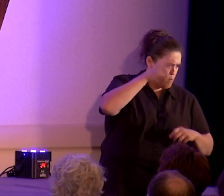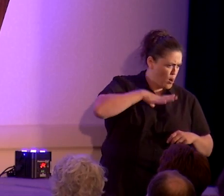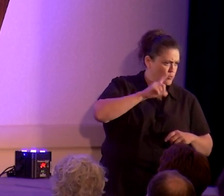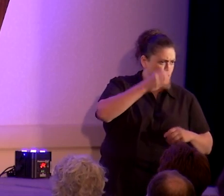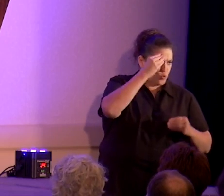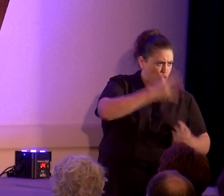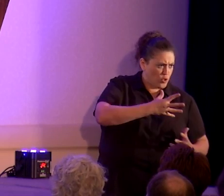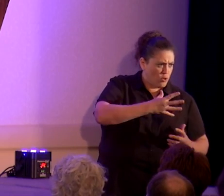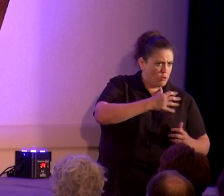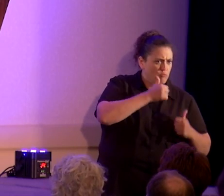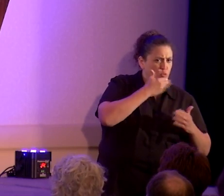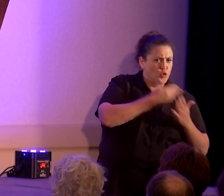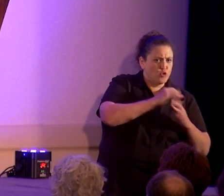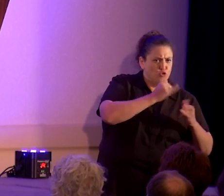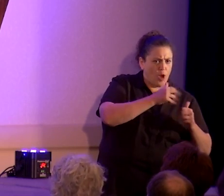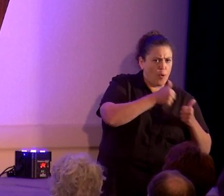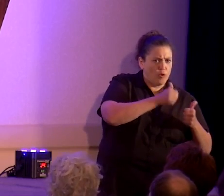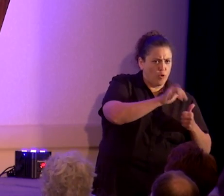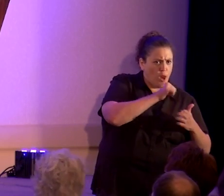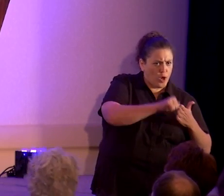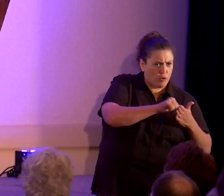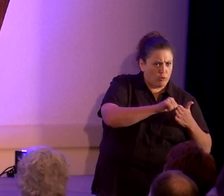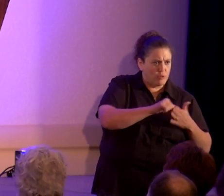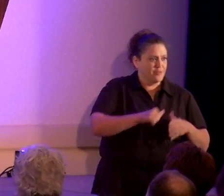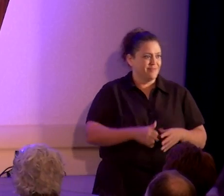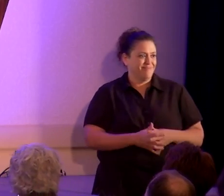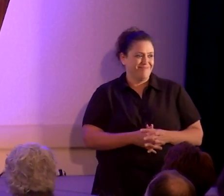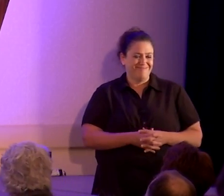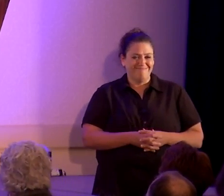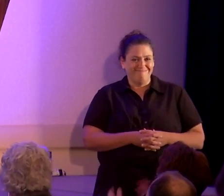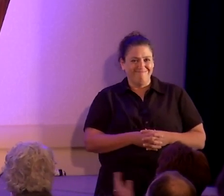say, great job on that letter.